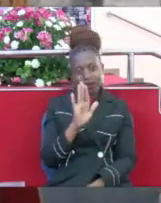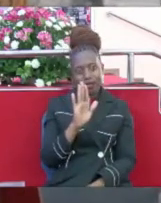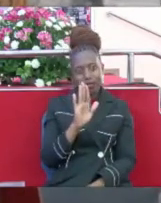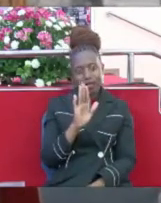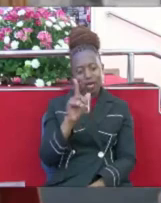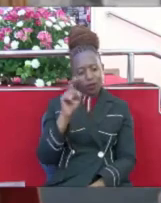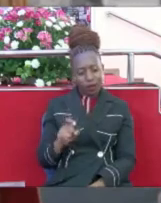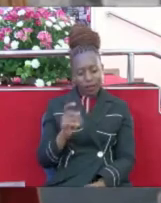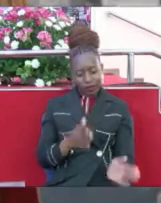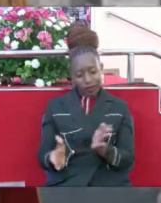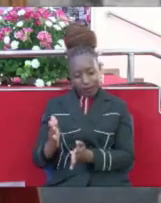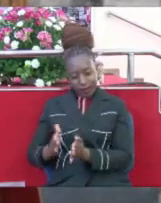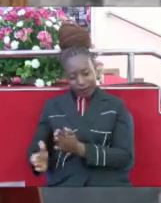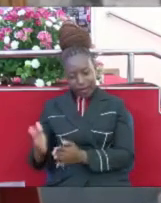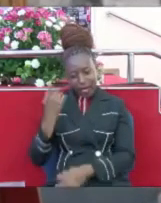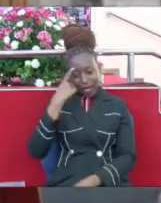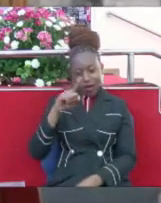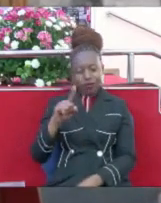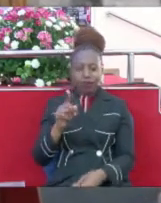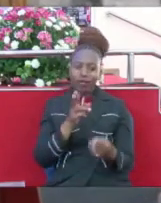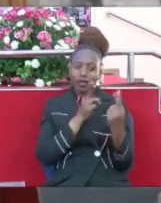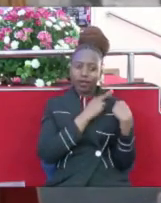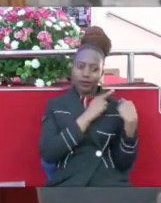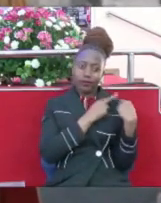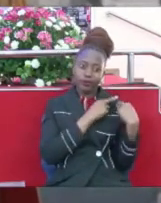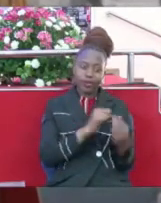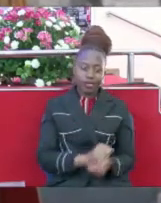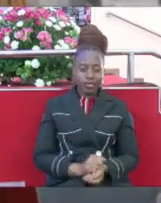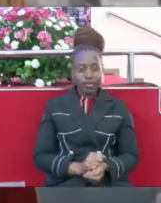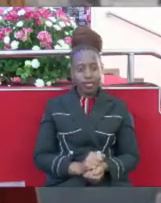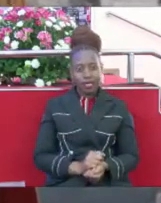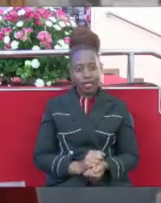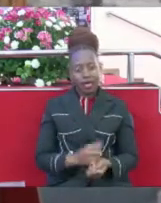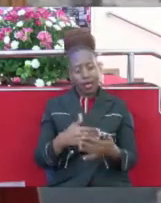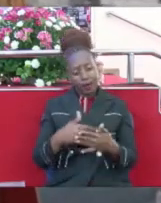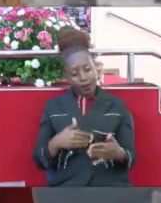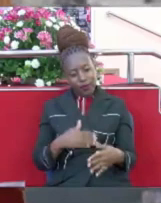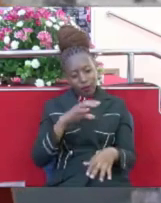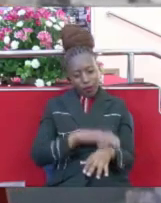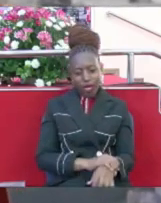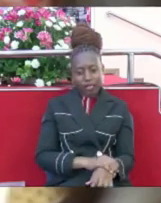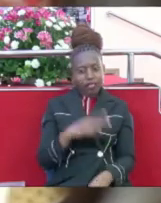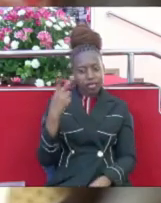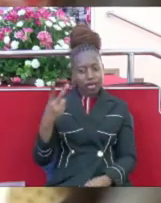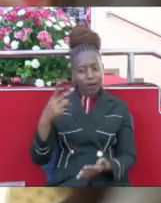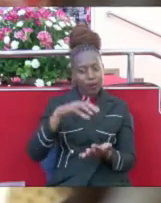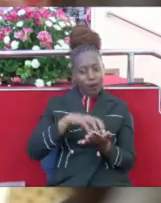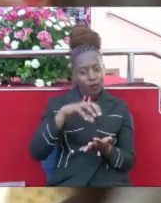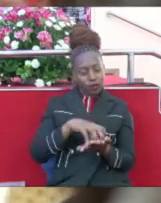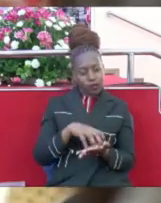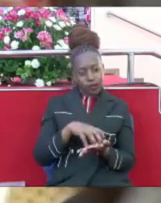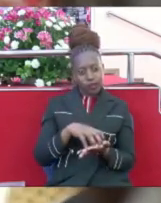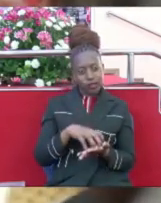that assignment. Kwa hivyo yakufaa uandalike vyema kwa sababu ya wajibu ule. Before you can receive that double portion. Kabla upate mgao ule wa